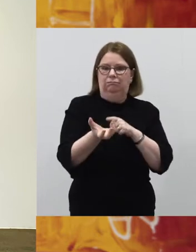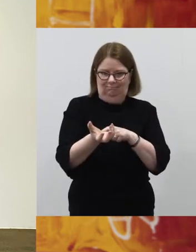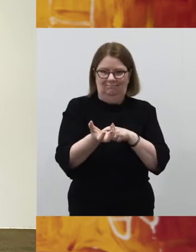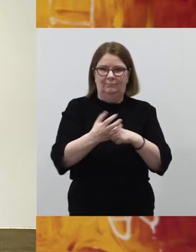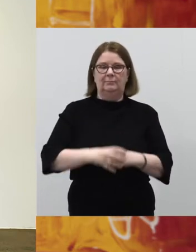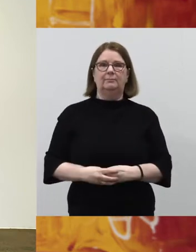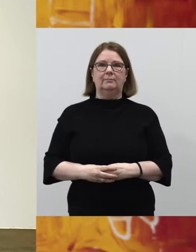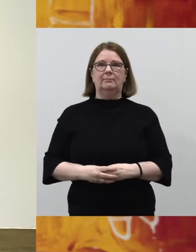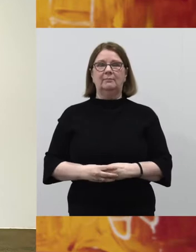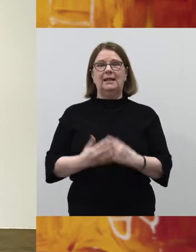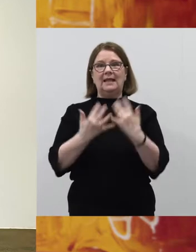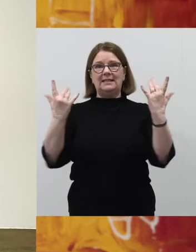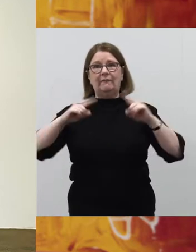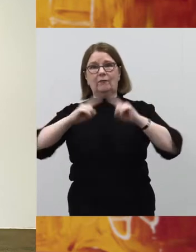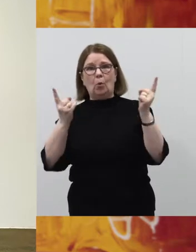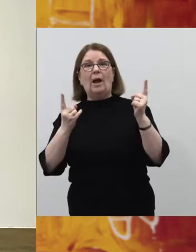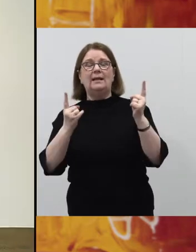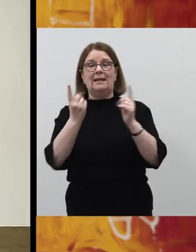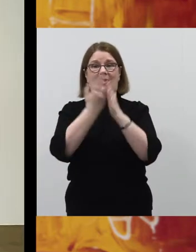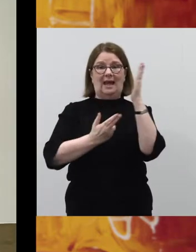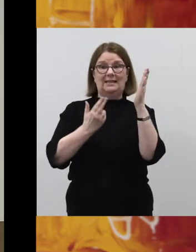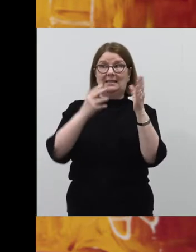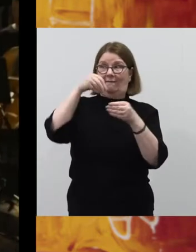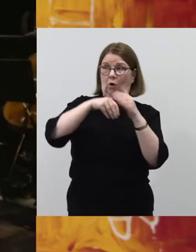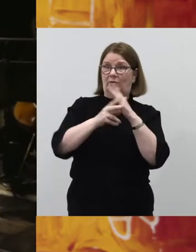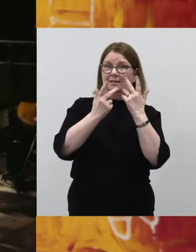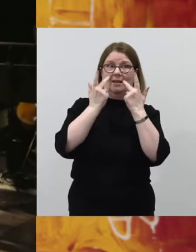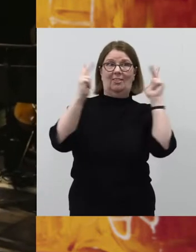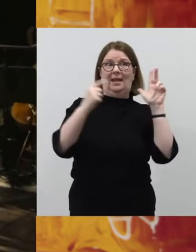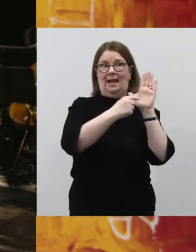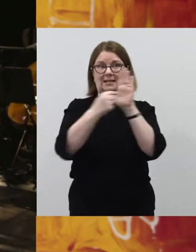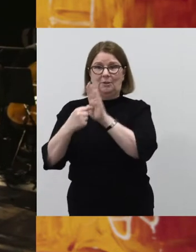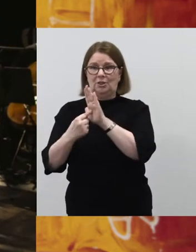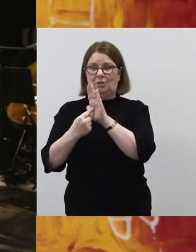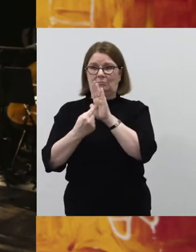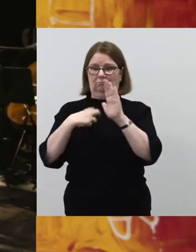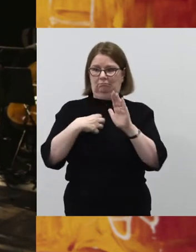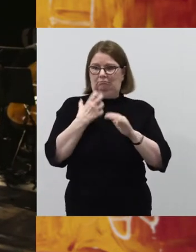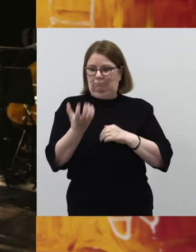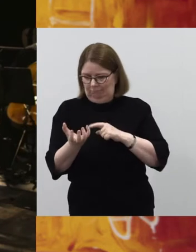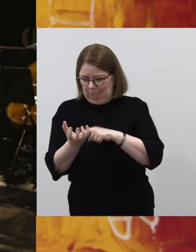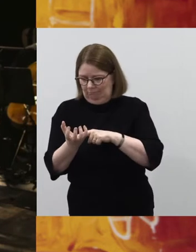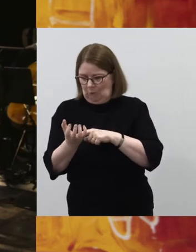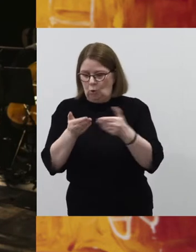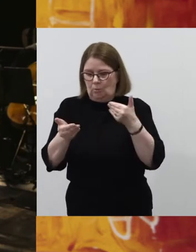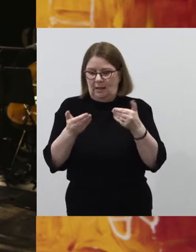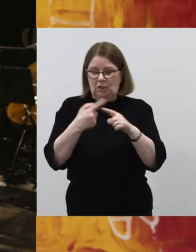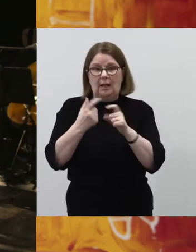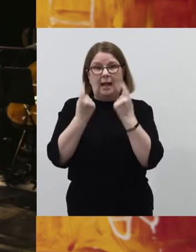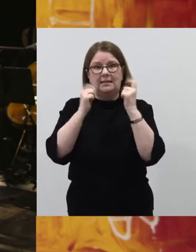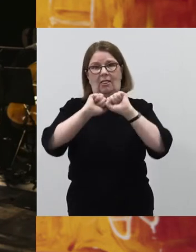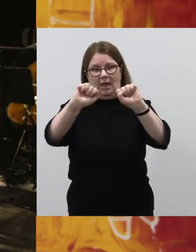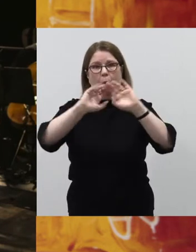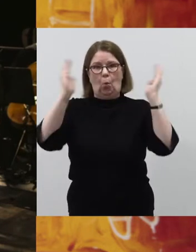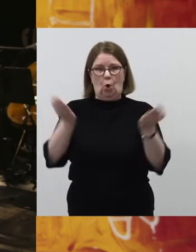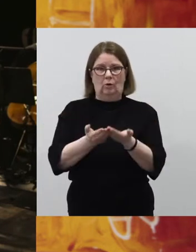These artists believe that by making art, it is possible to engage fully with the world and sometimes to escape from it. Indeed,